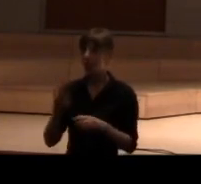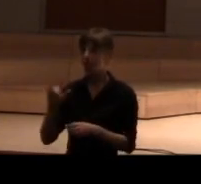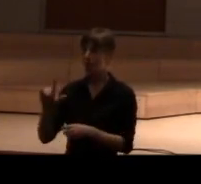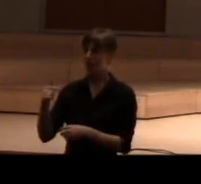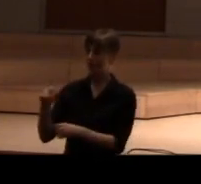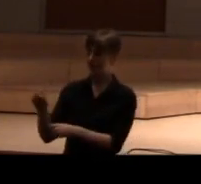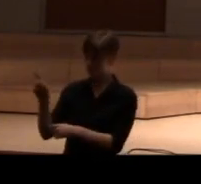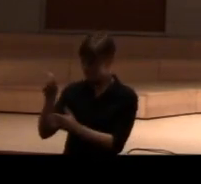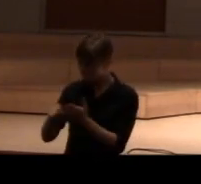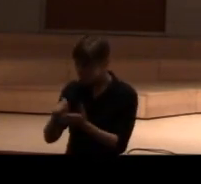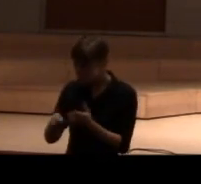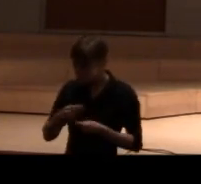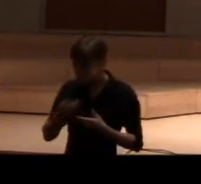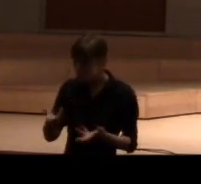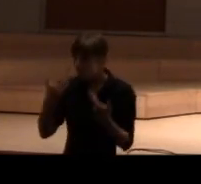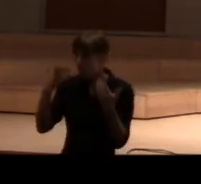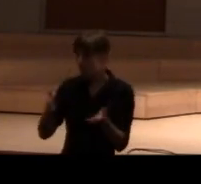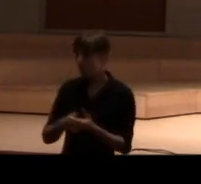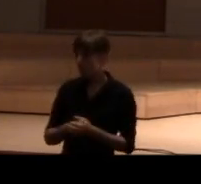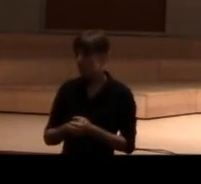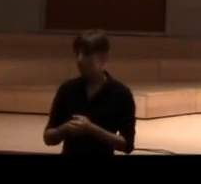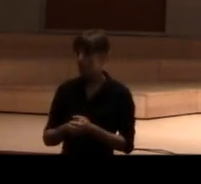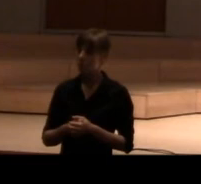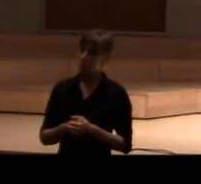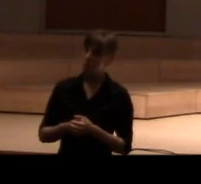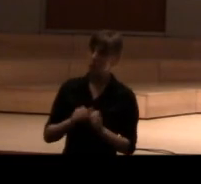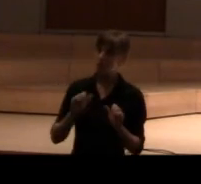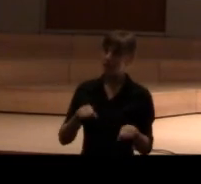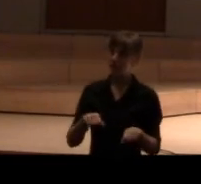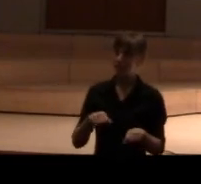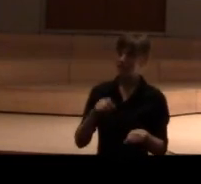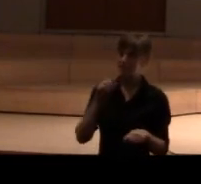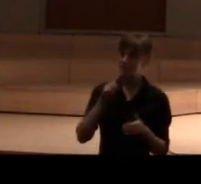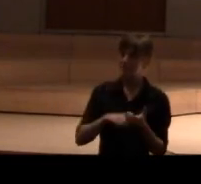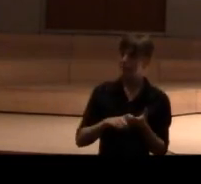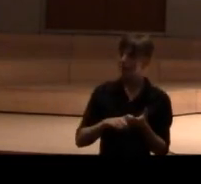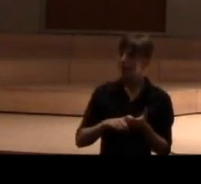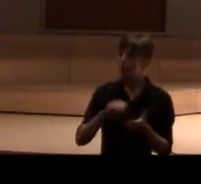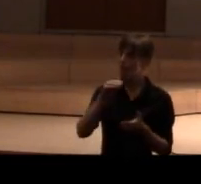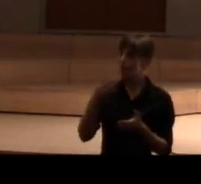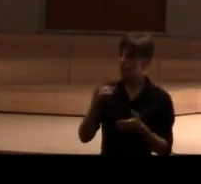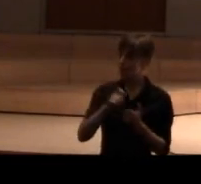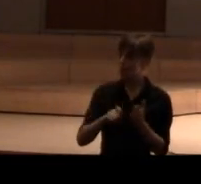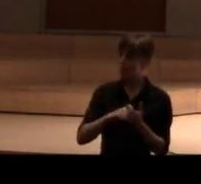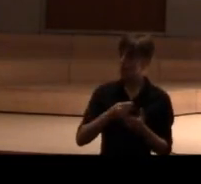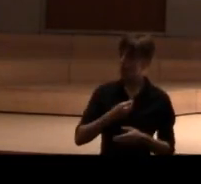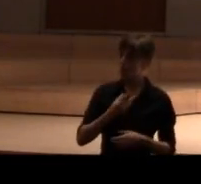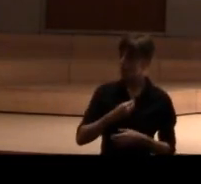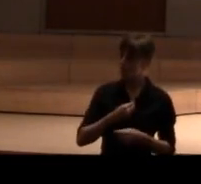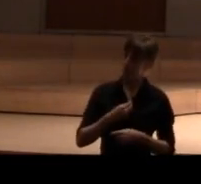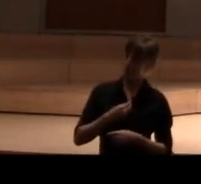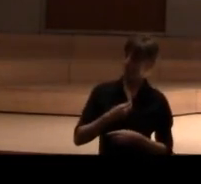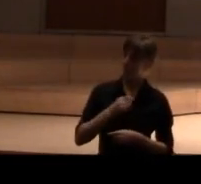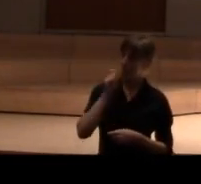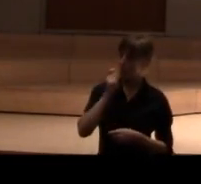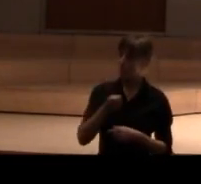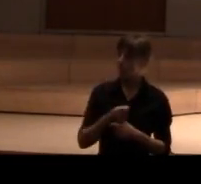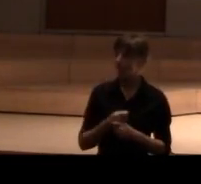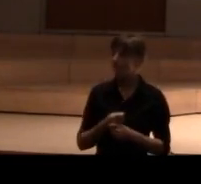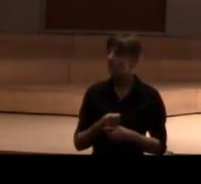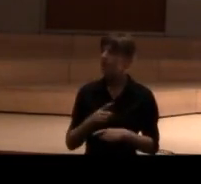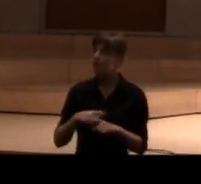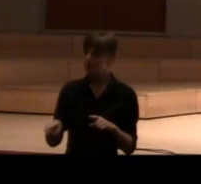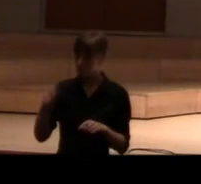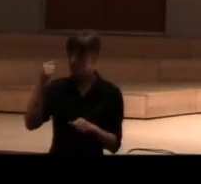write poetry? Well, you can always tell them that President Obama wrote poetry, which is pretty cool. But many of you know about the importance I place on having an